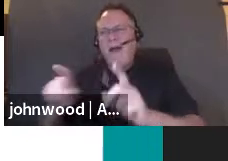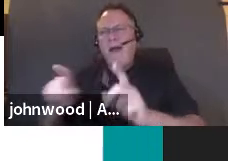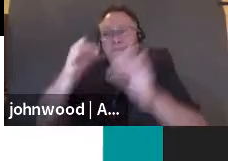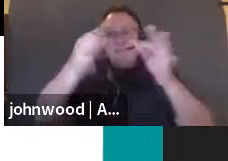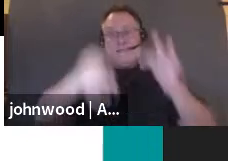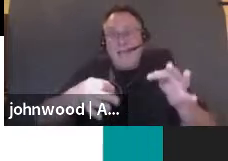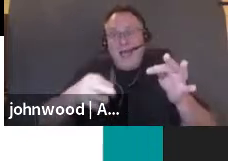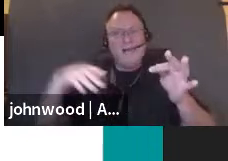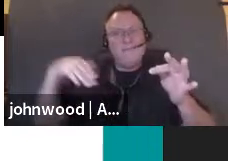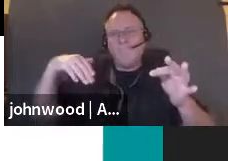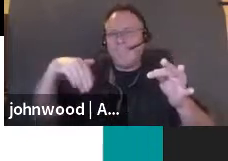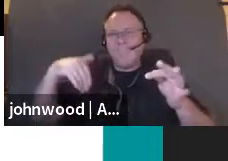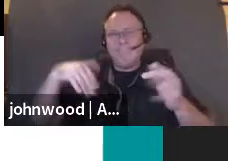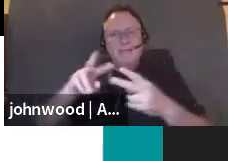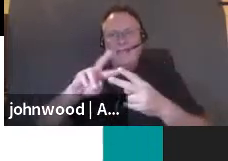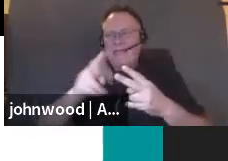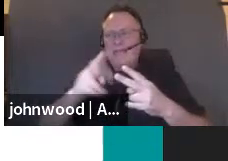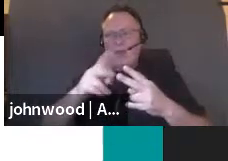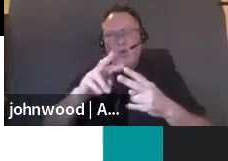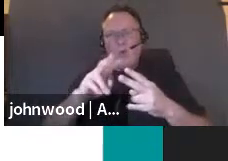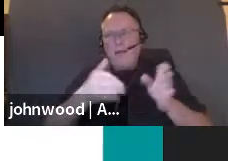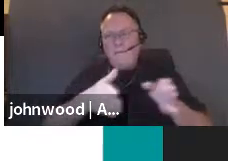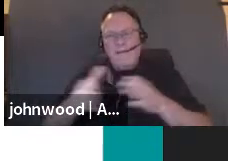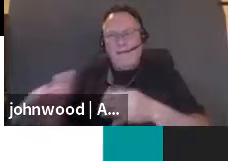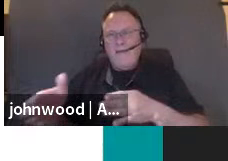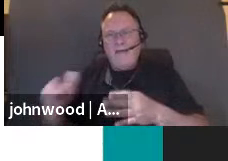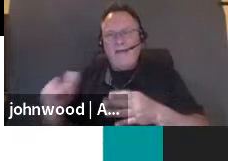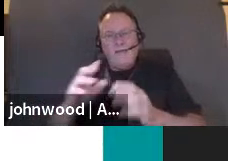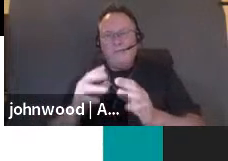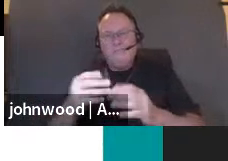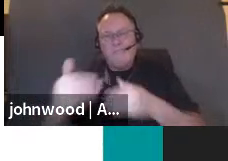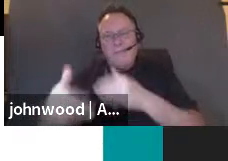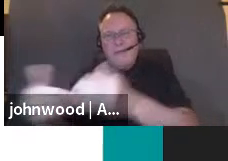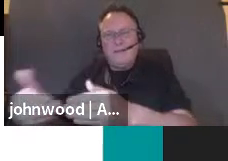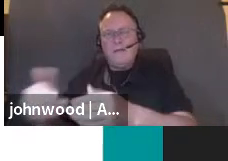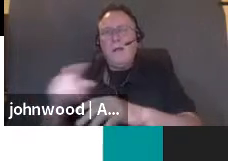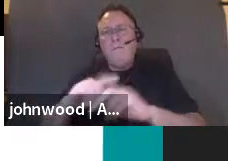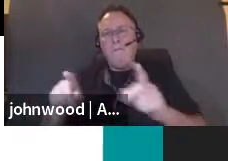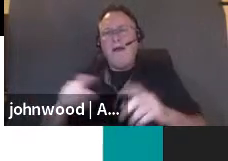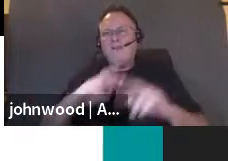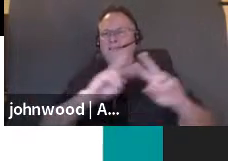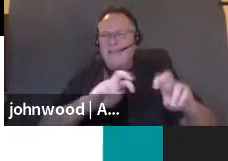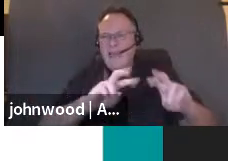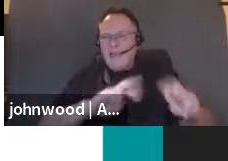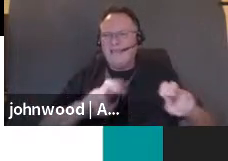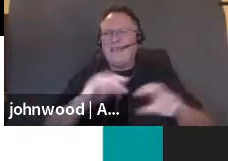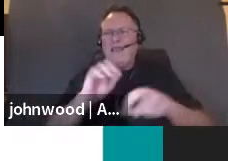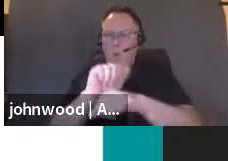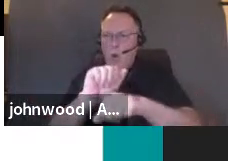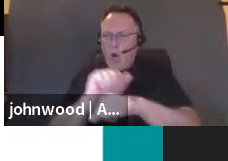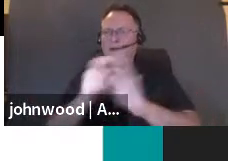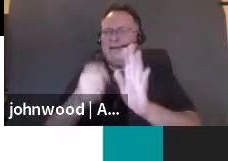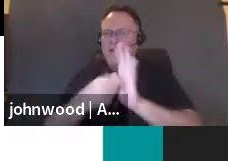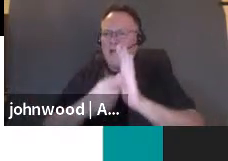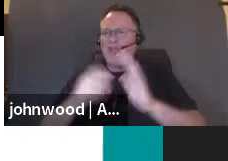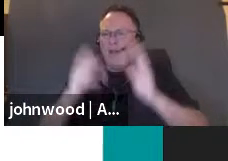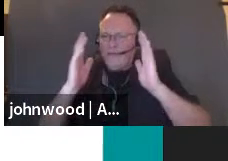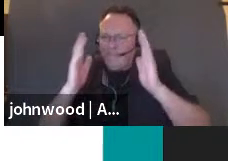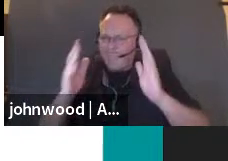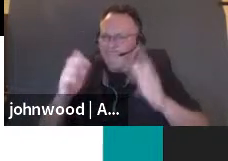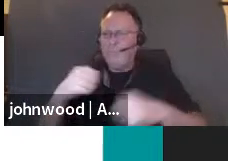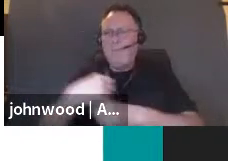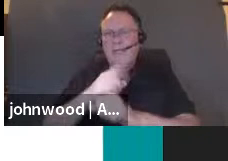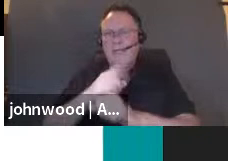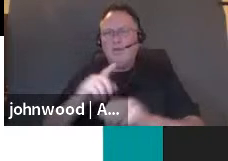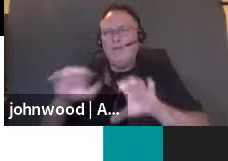on either one of those paths. It's really just making sure we're doing the analysis and the work necessary to get to